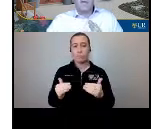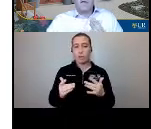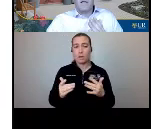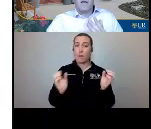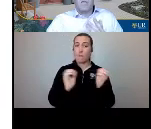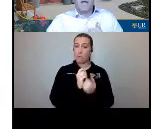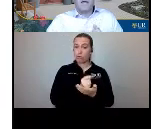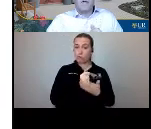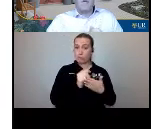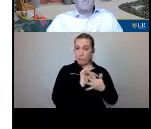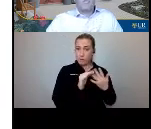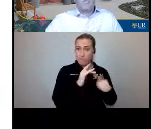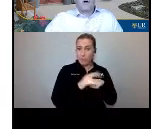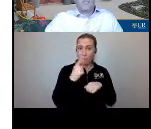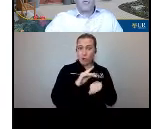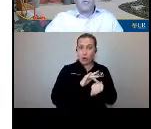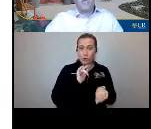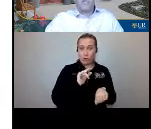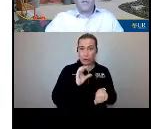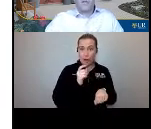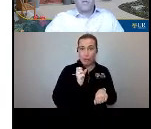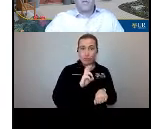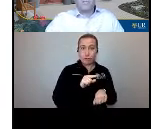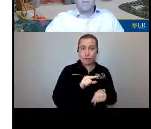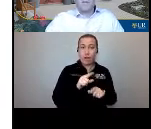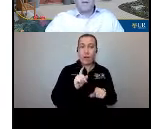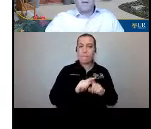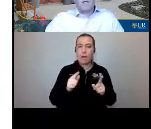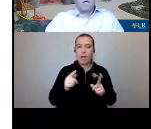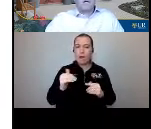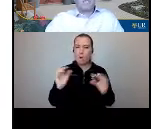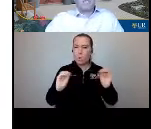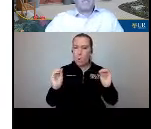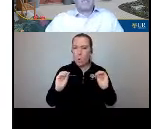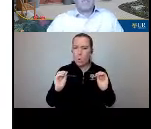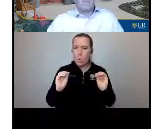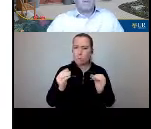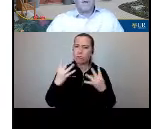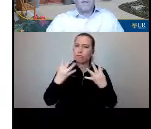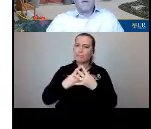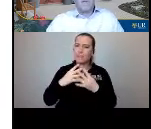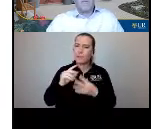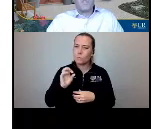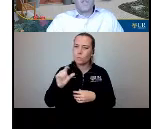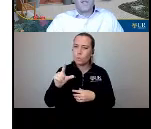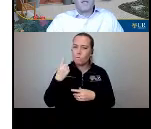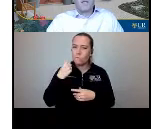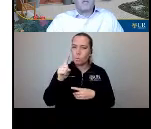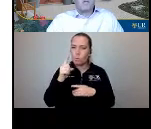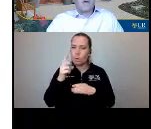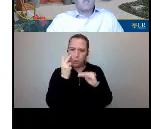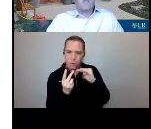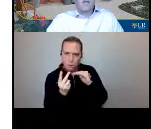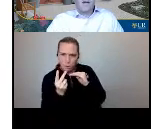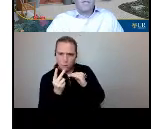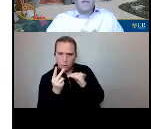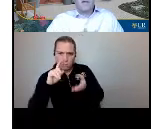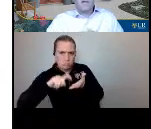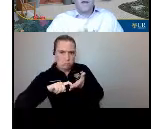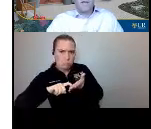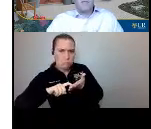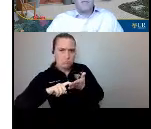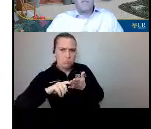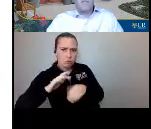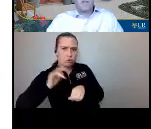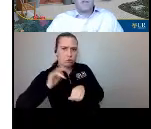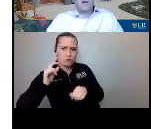behavior, yet we had no proven screening tool. And unfortunately, in 2011, there